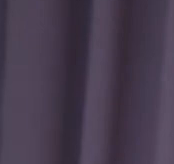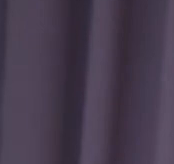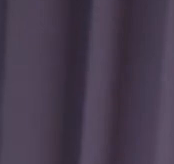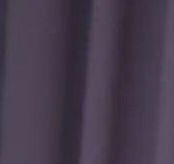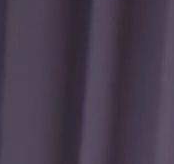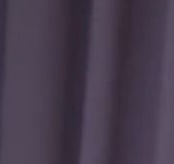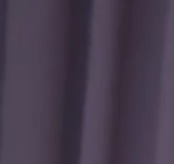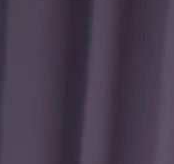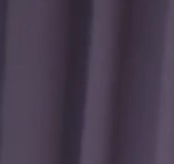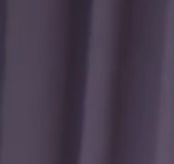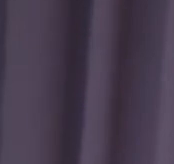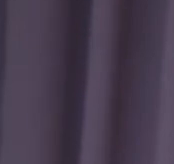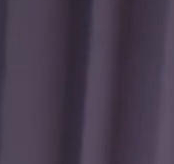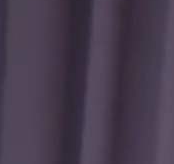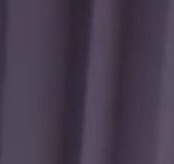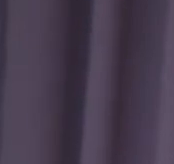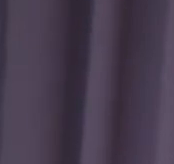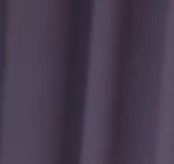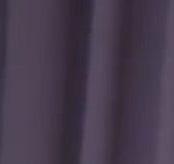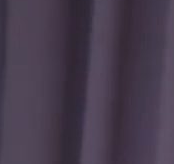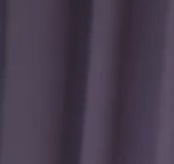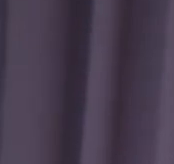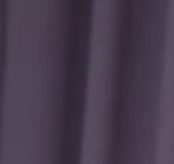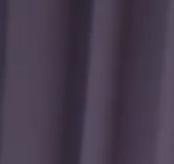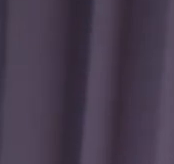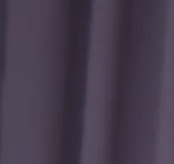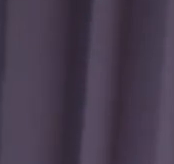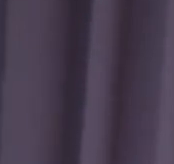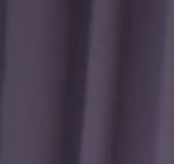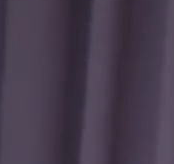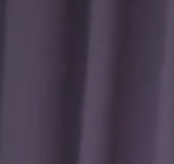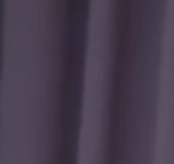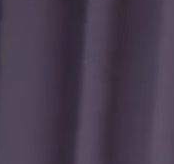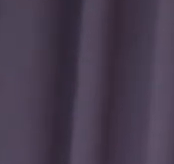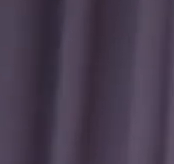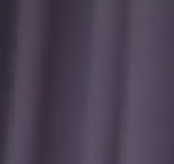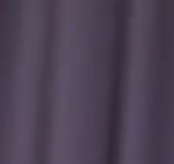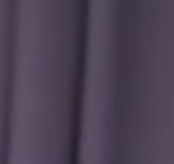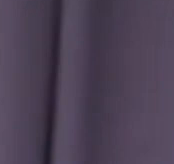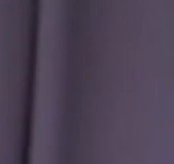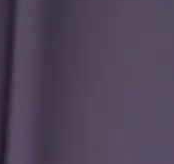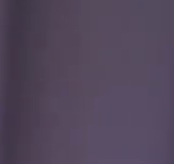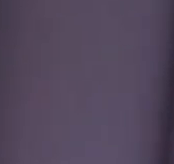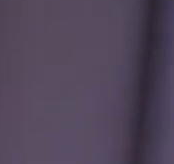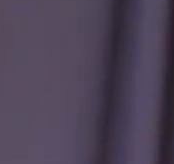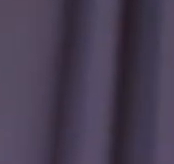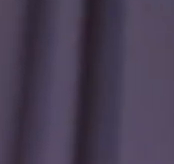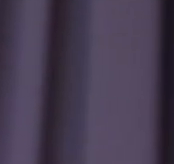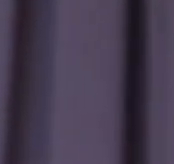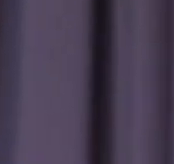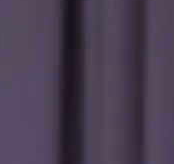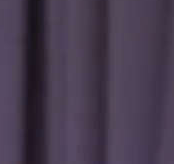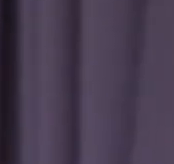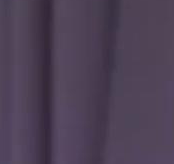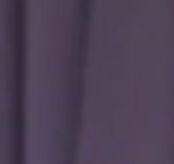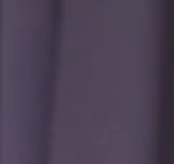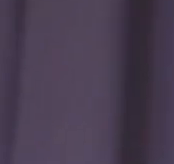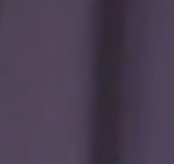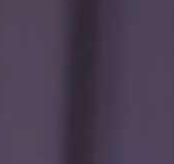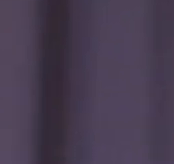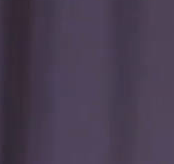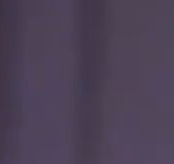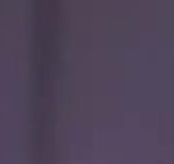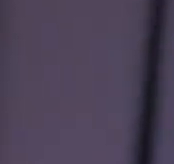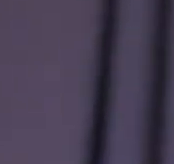her name was not Candace. We don't know her name. We know her title. She was the Kandaki or the